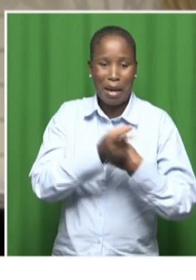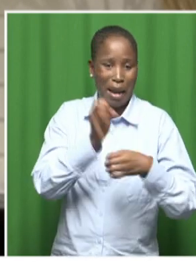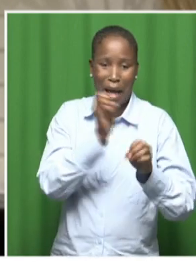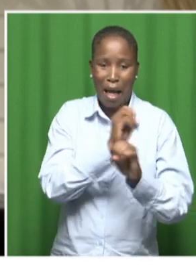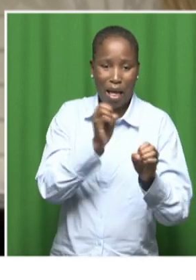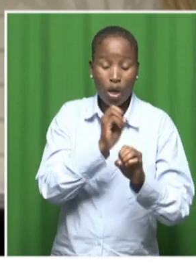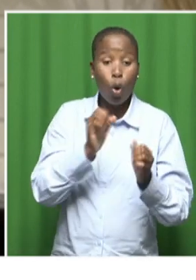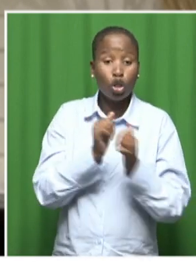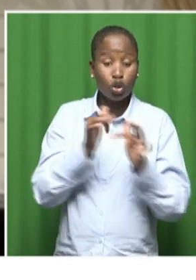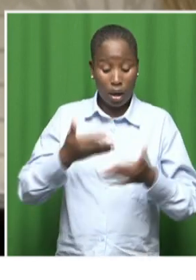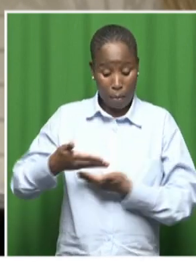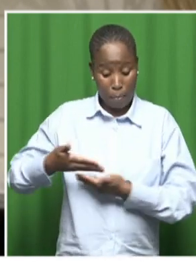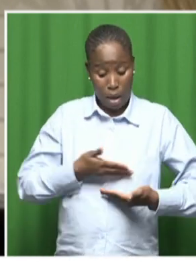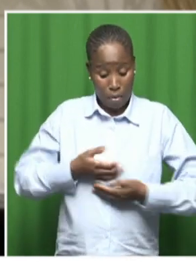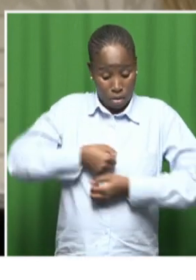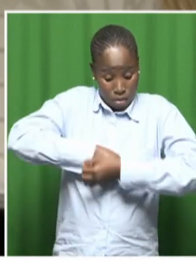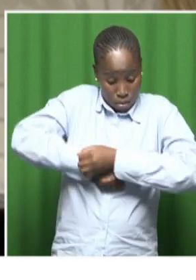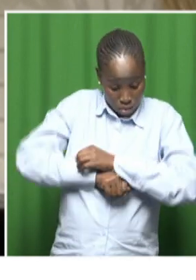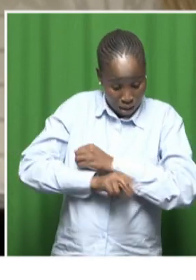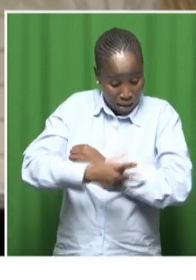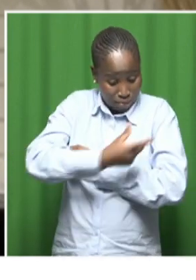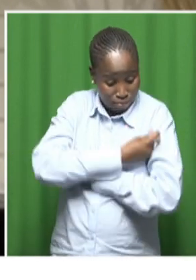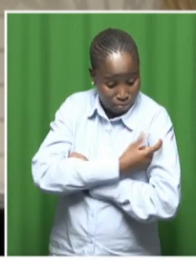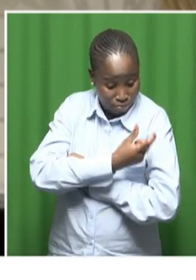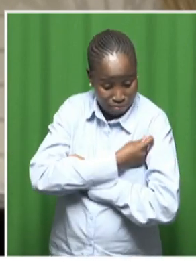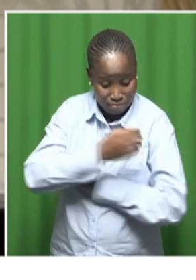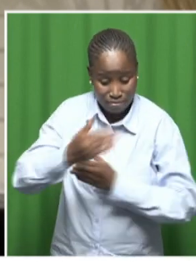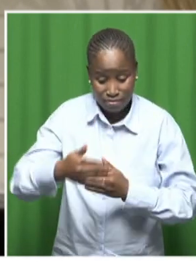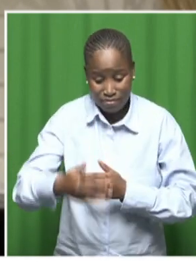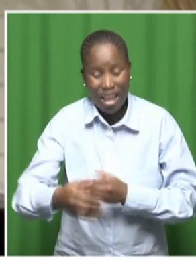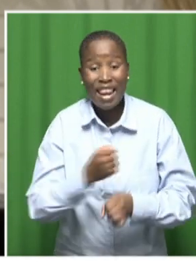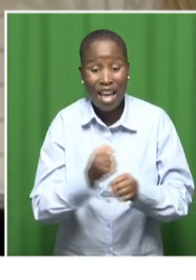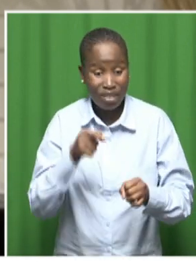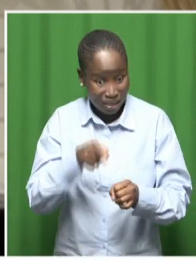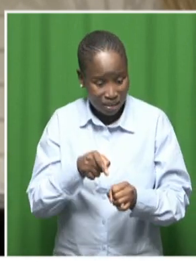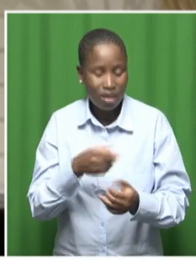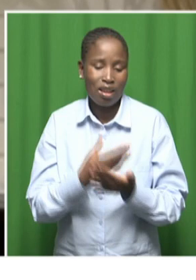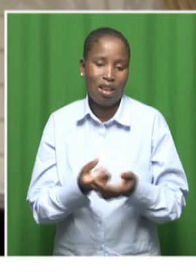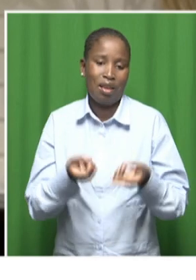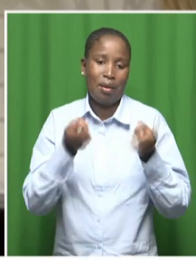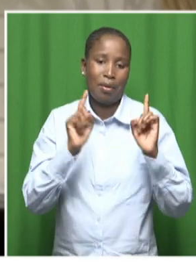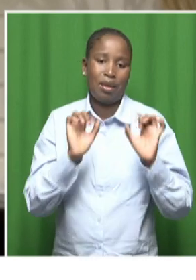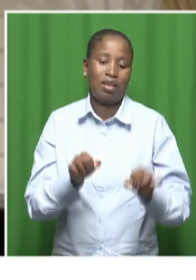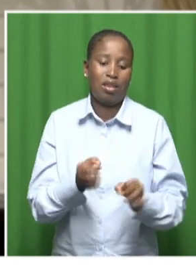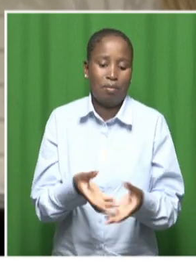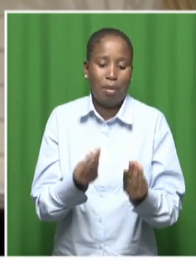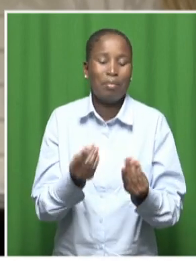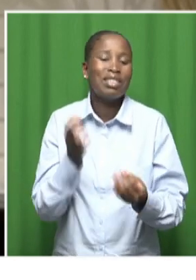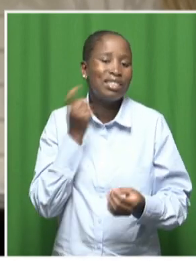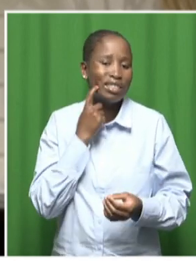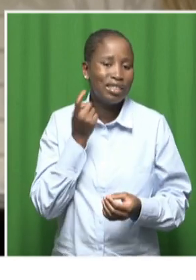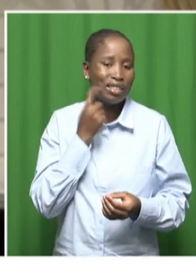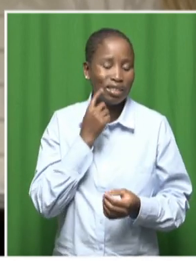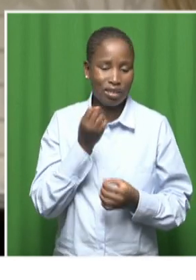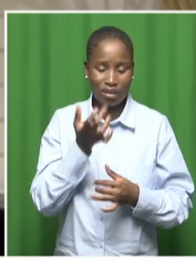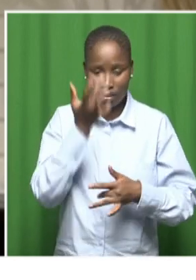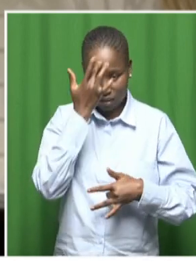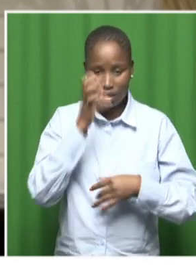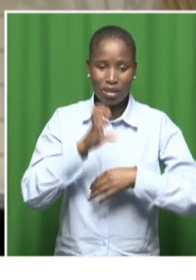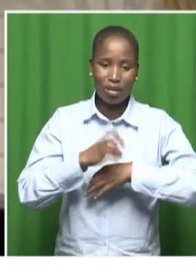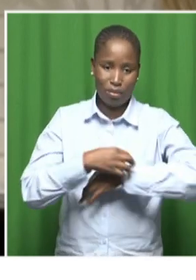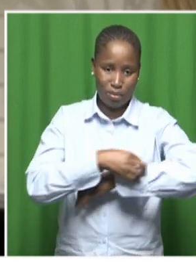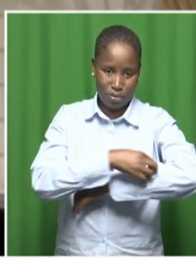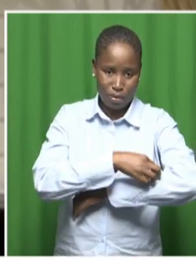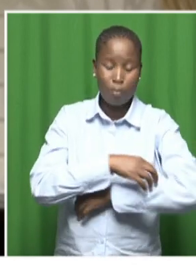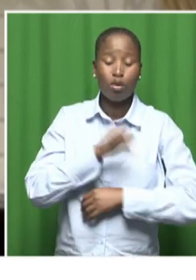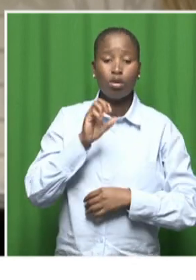birth. So we know there are gaps there in the system, and we really need to try and get that outreach there so people are aware